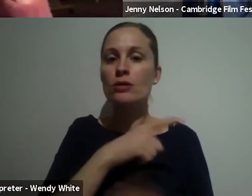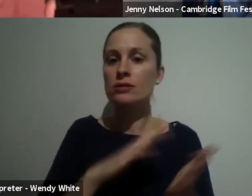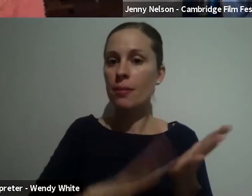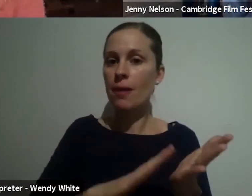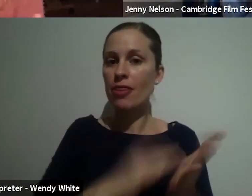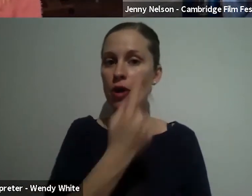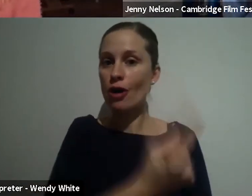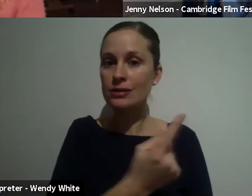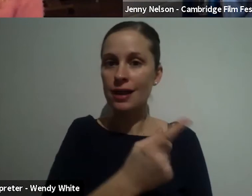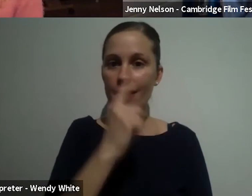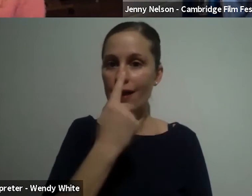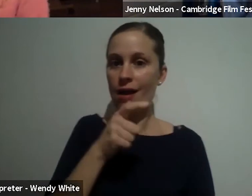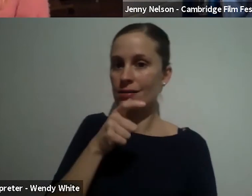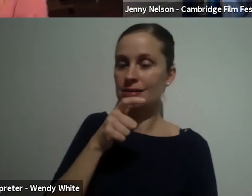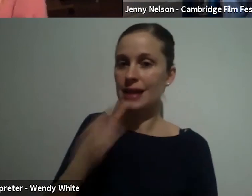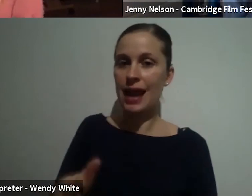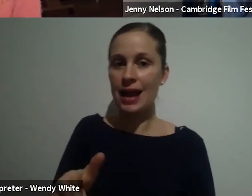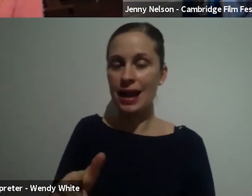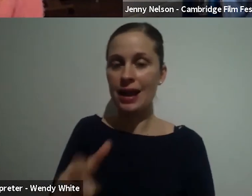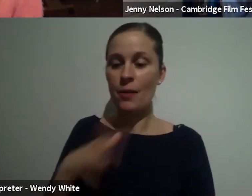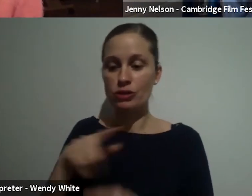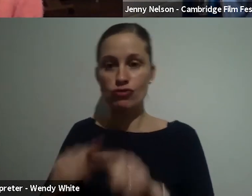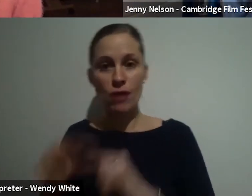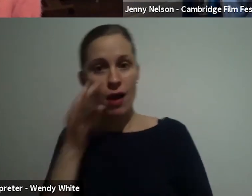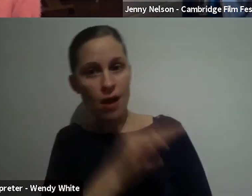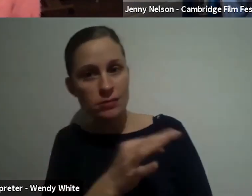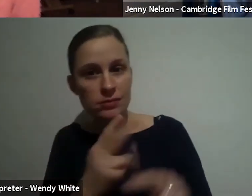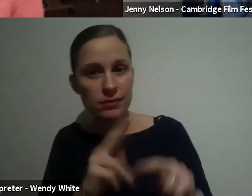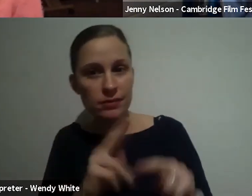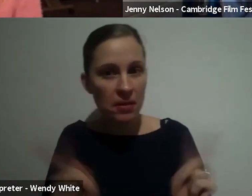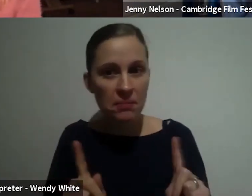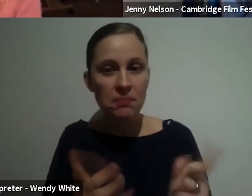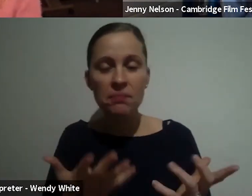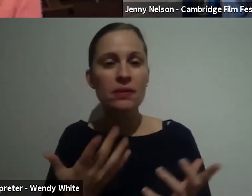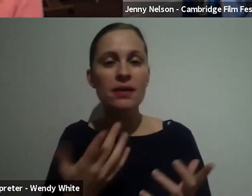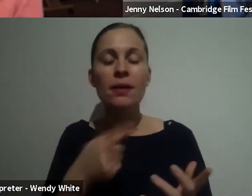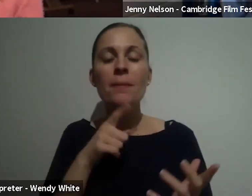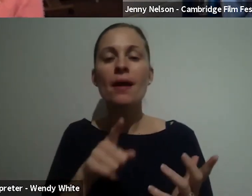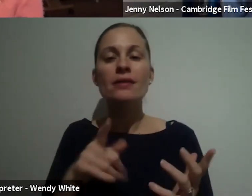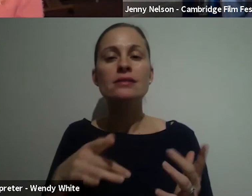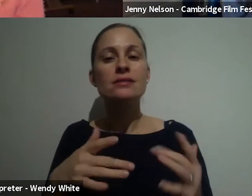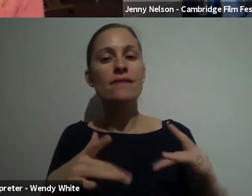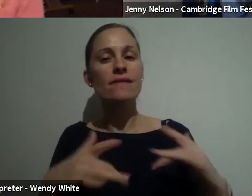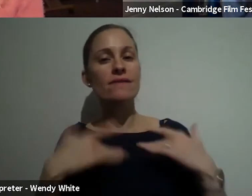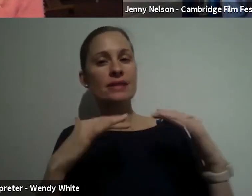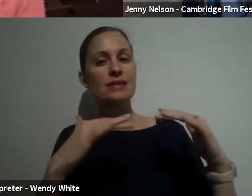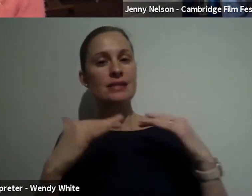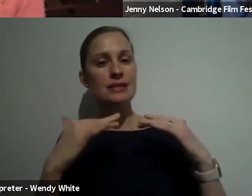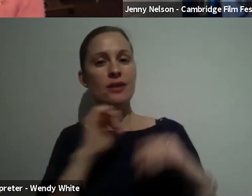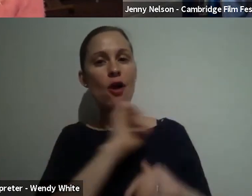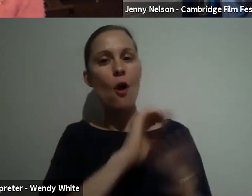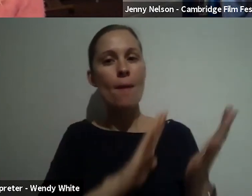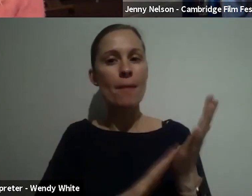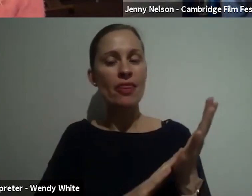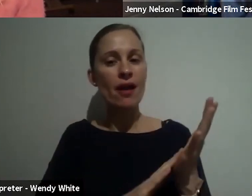cannot even say it loud to her when she tries to talk to her, but she has the sense that her mother did something